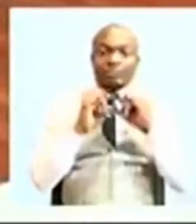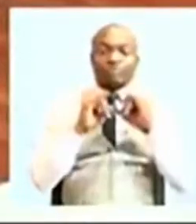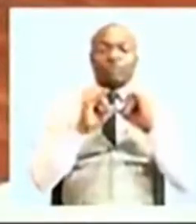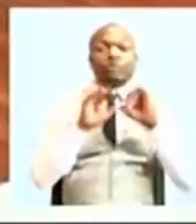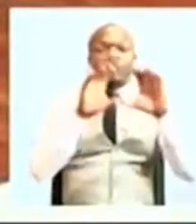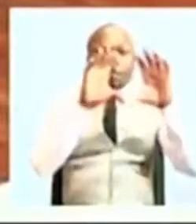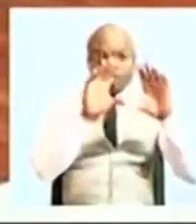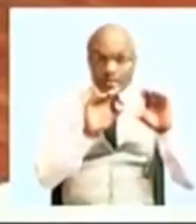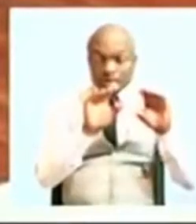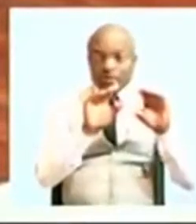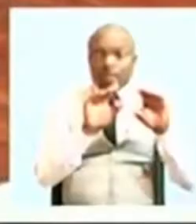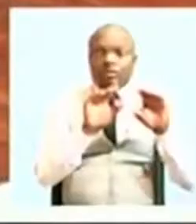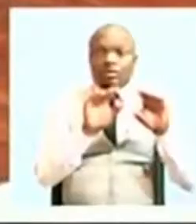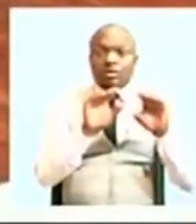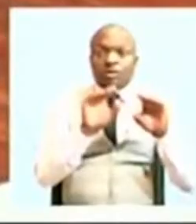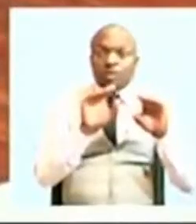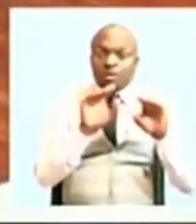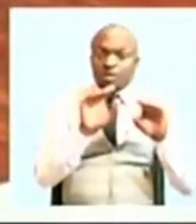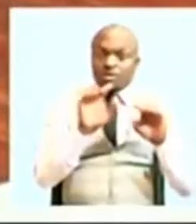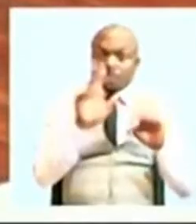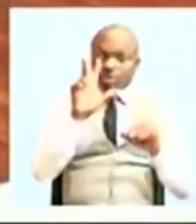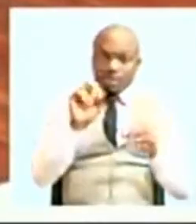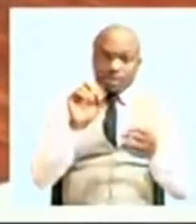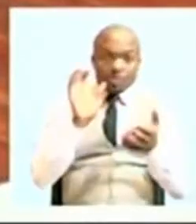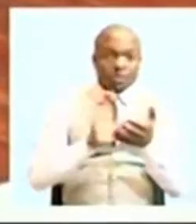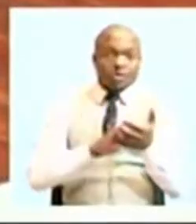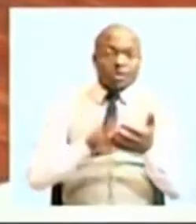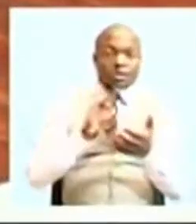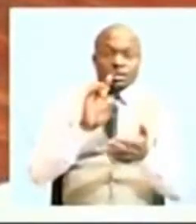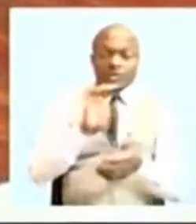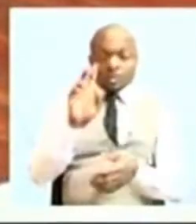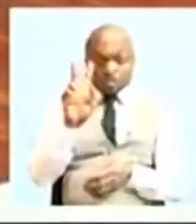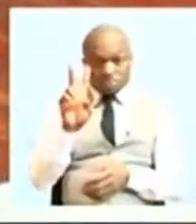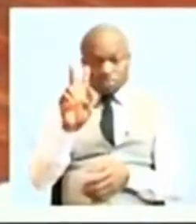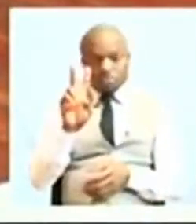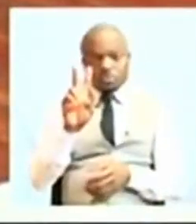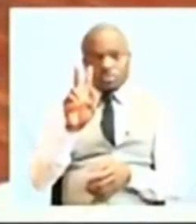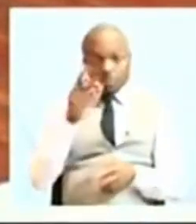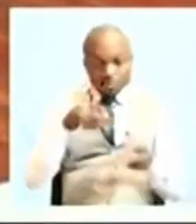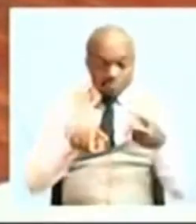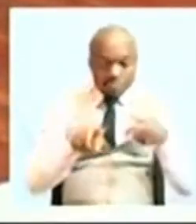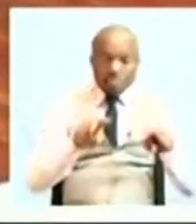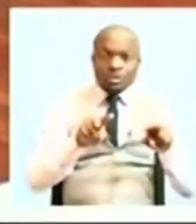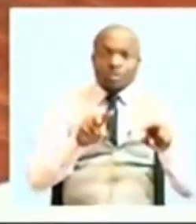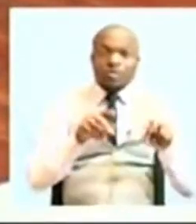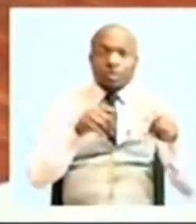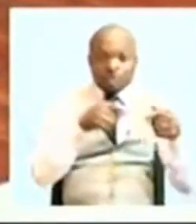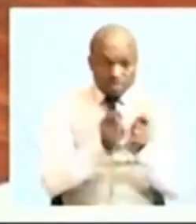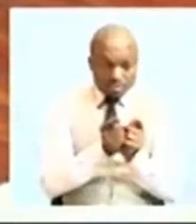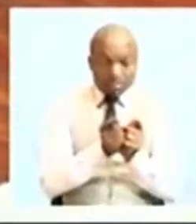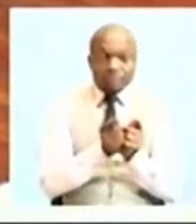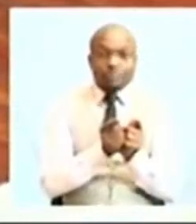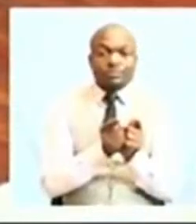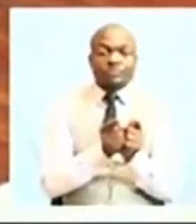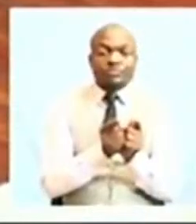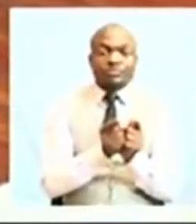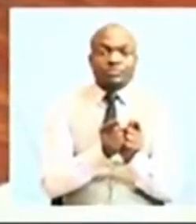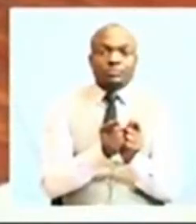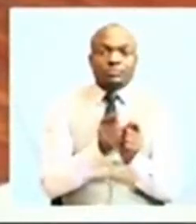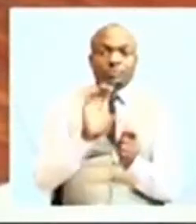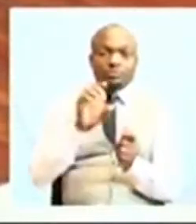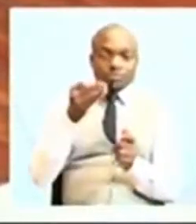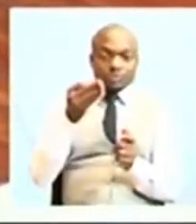of 30,257 kwacha from the 2 duplicated clubs was reported to the CDFC committee for